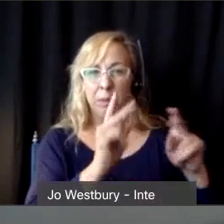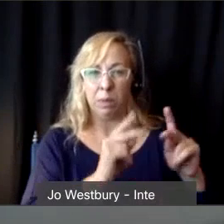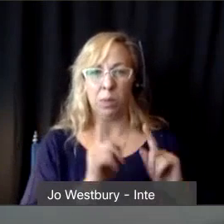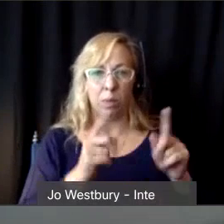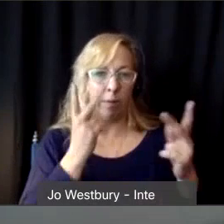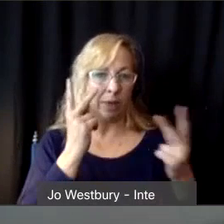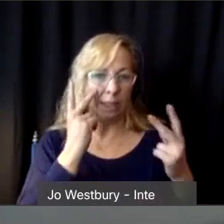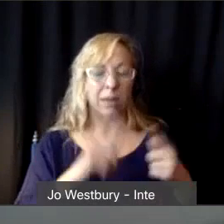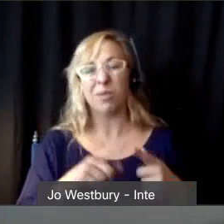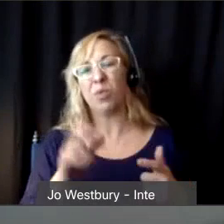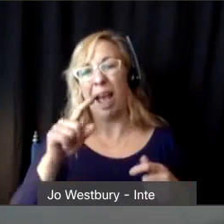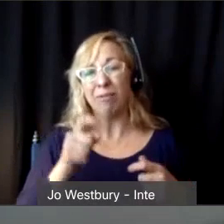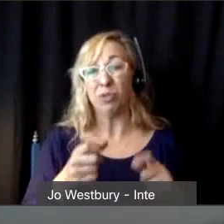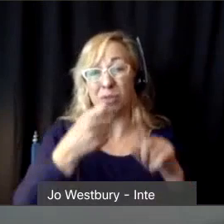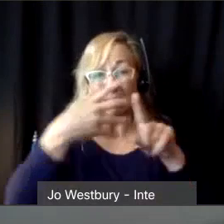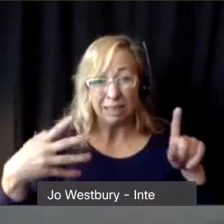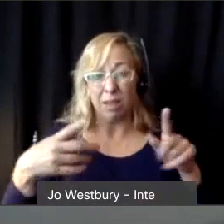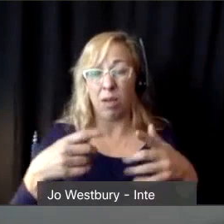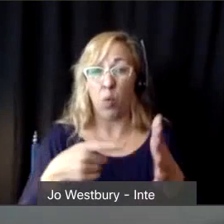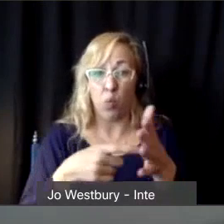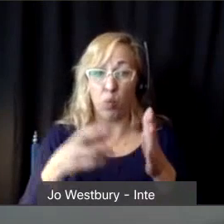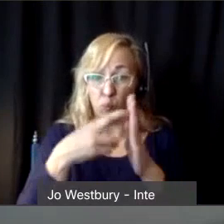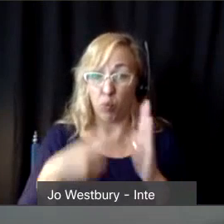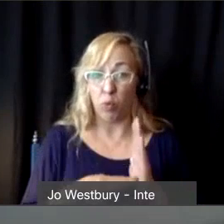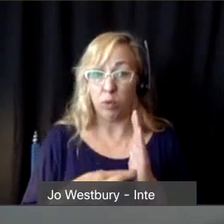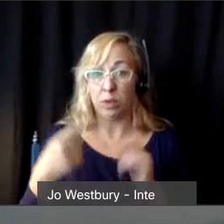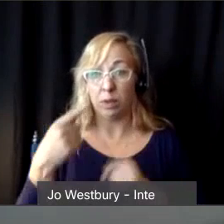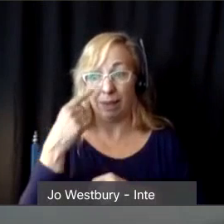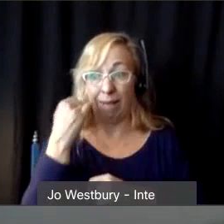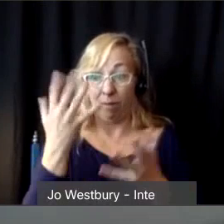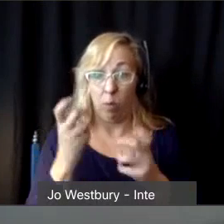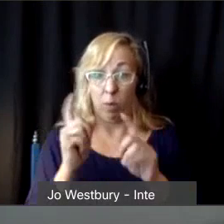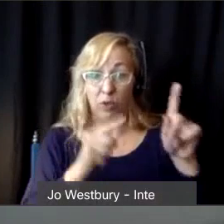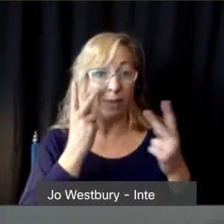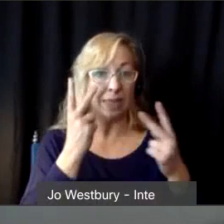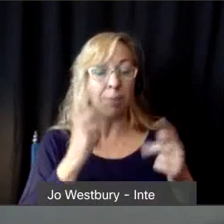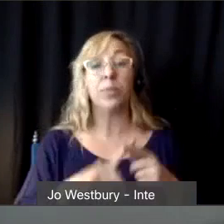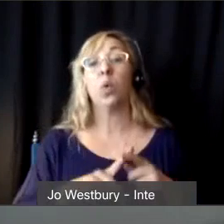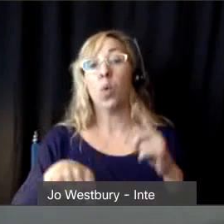visitation. So when indoor visitation begins,